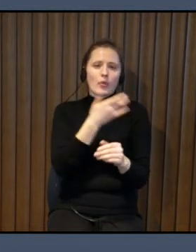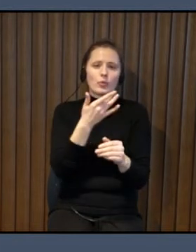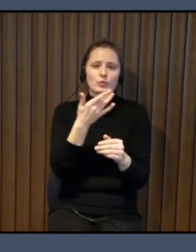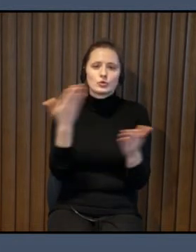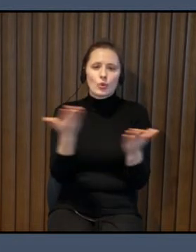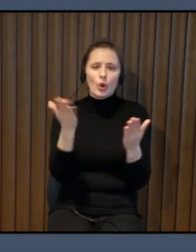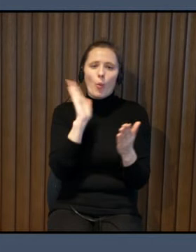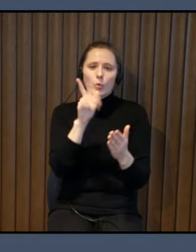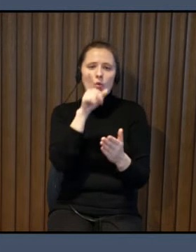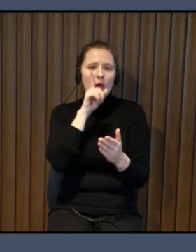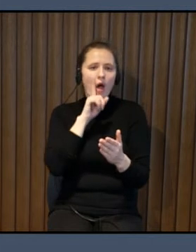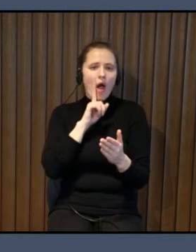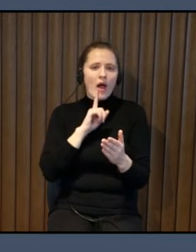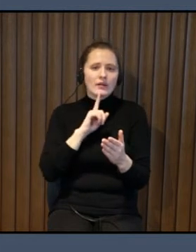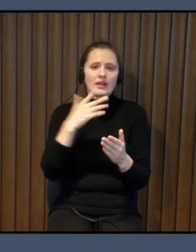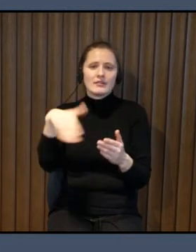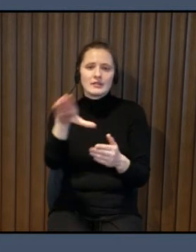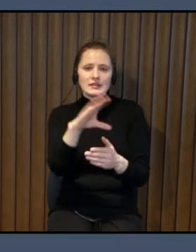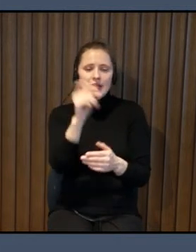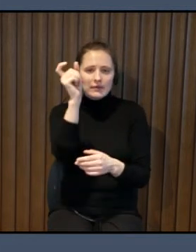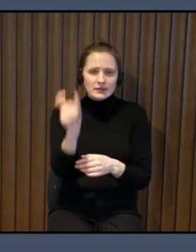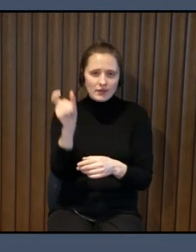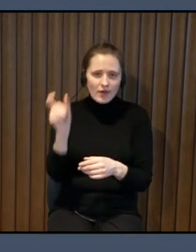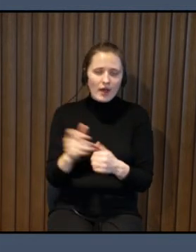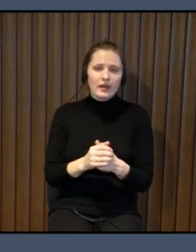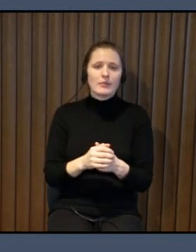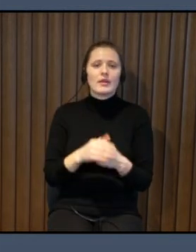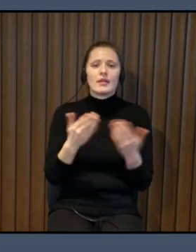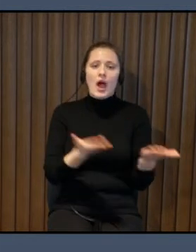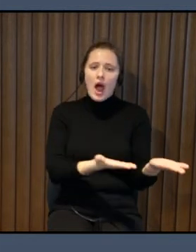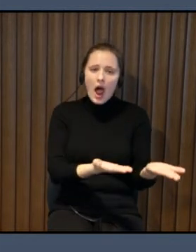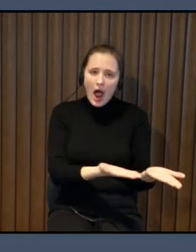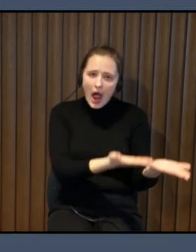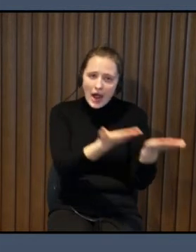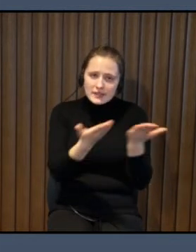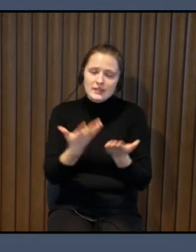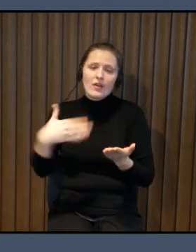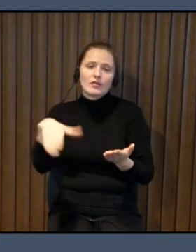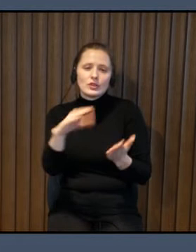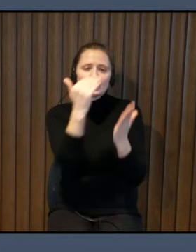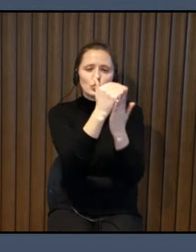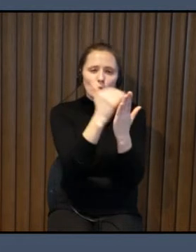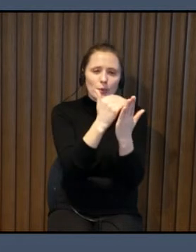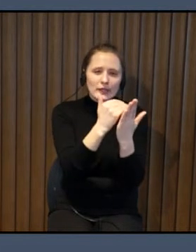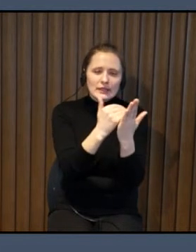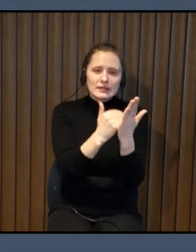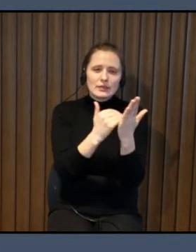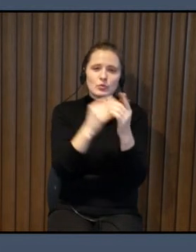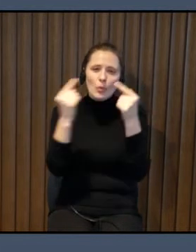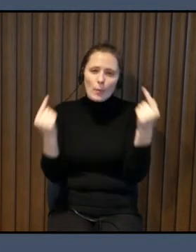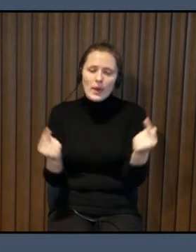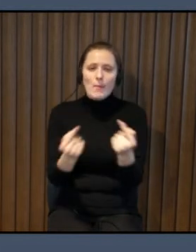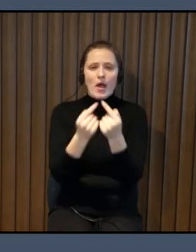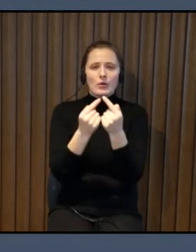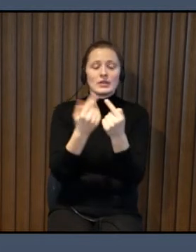10 general principles that apply to all the municipalities for everyone. So we urge